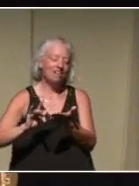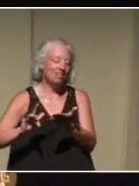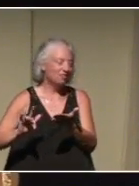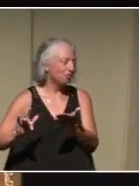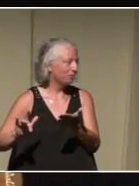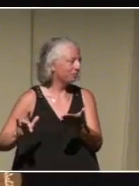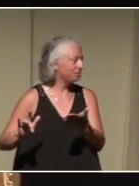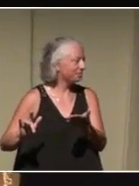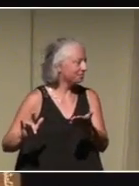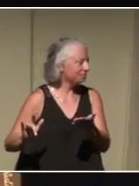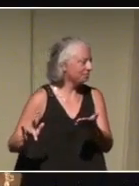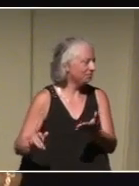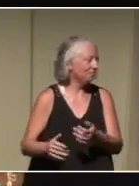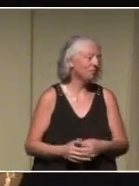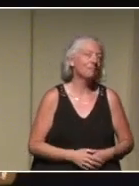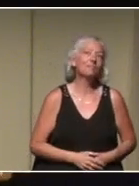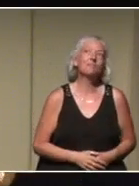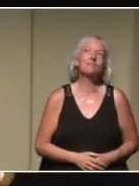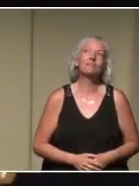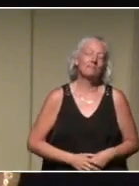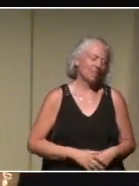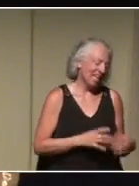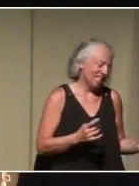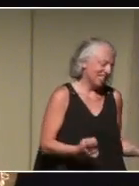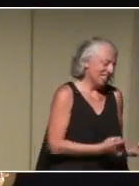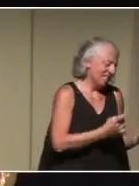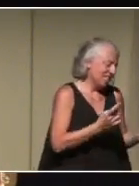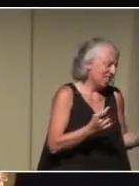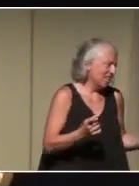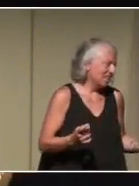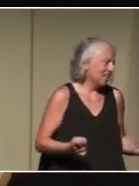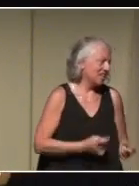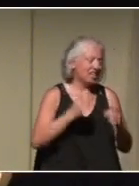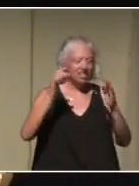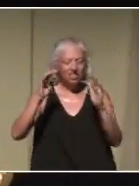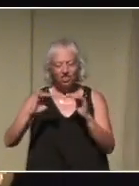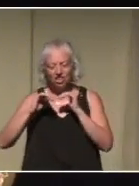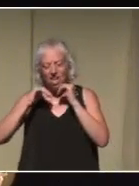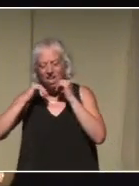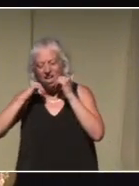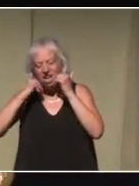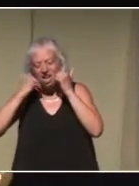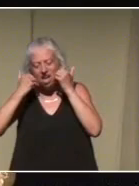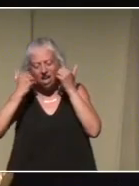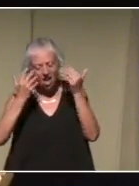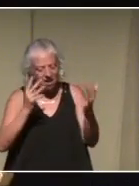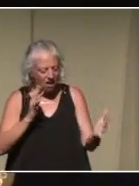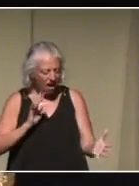Sin.